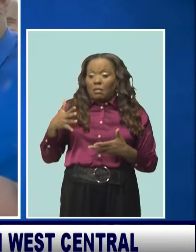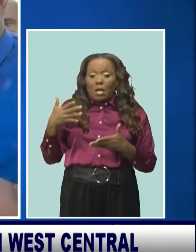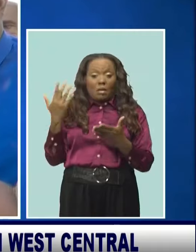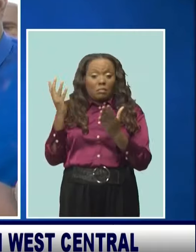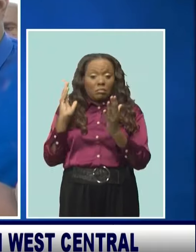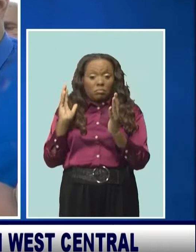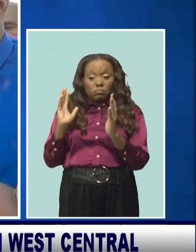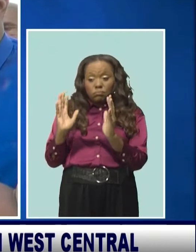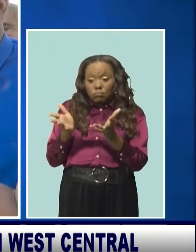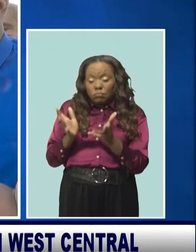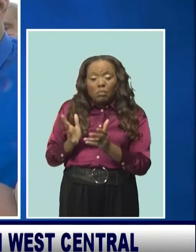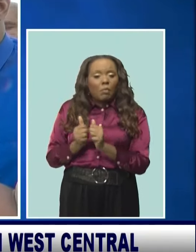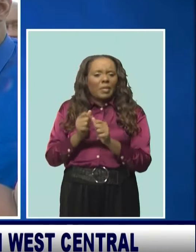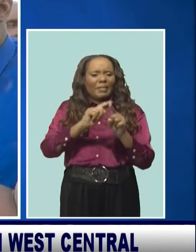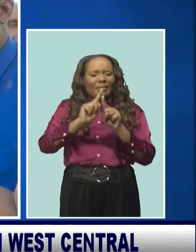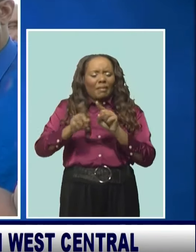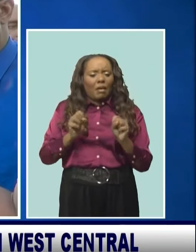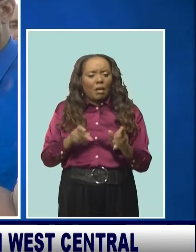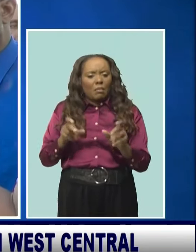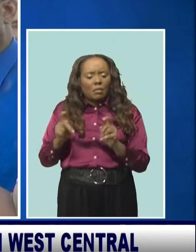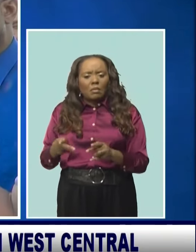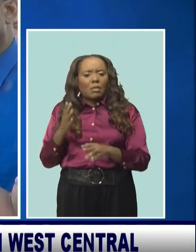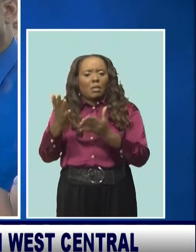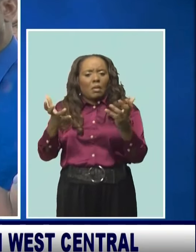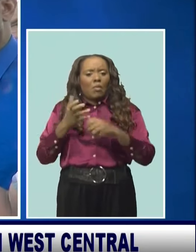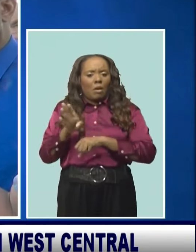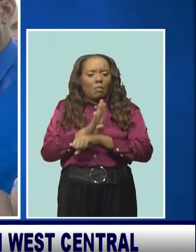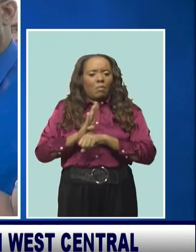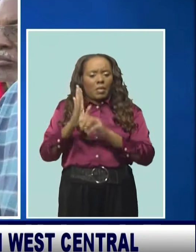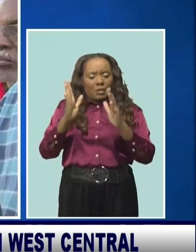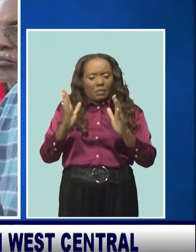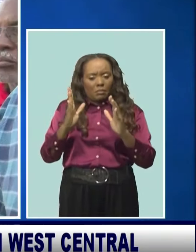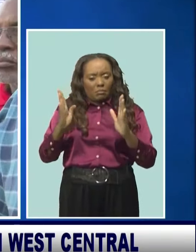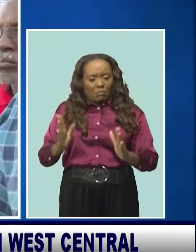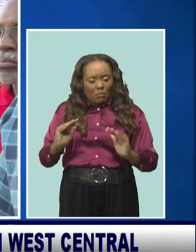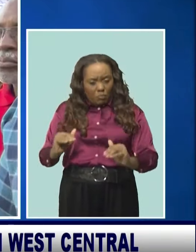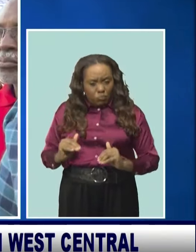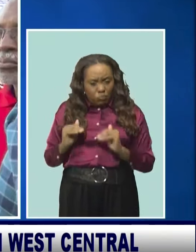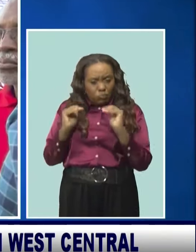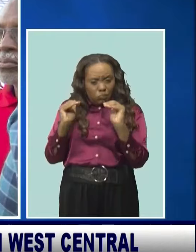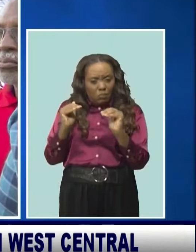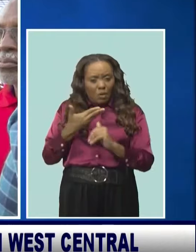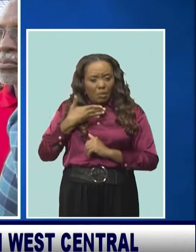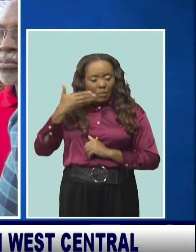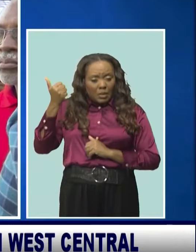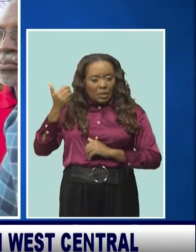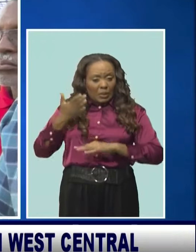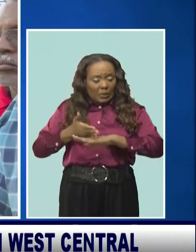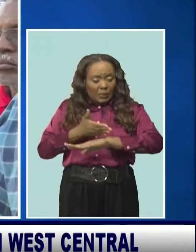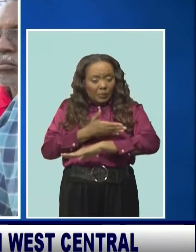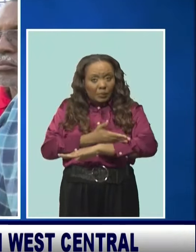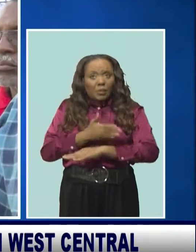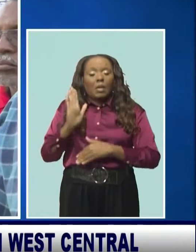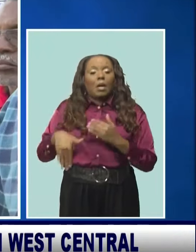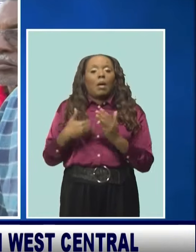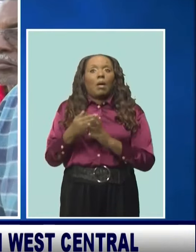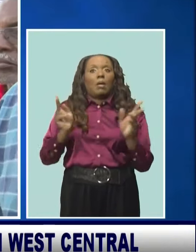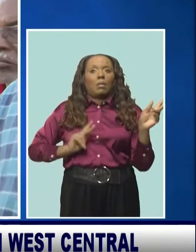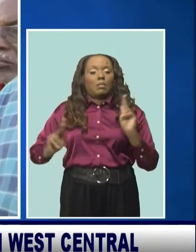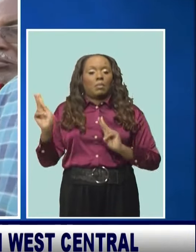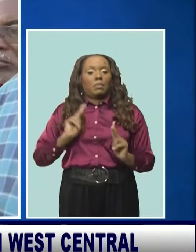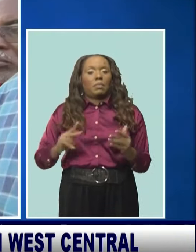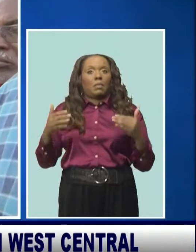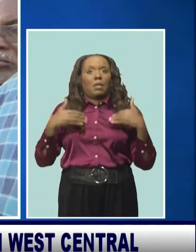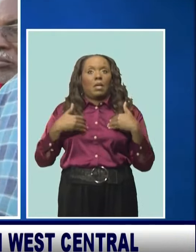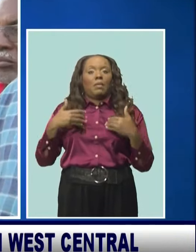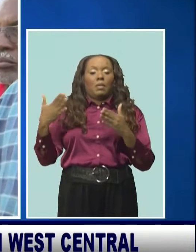empower ourselves to build Barbados better. Minister Lane stresses that everyone has a role to play in